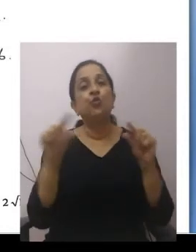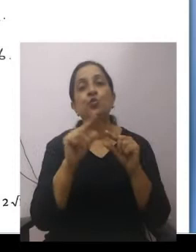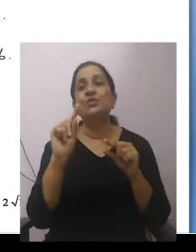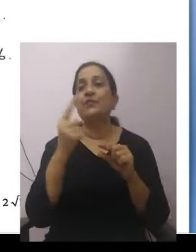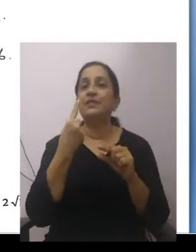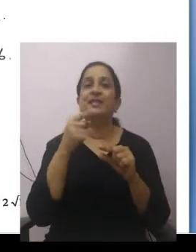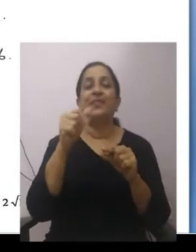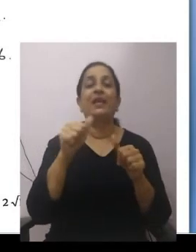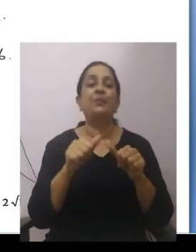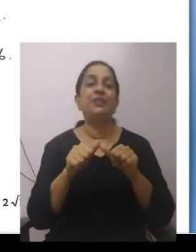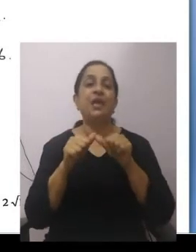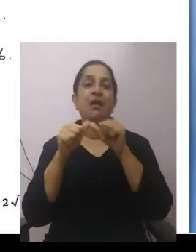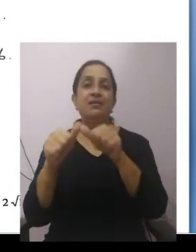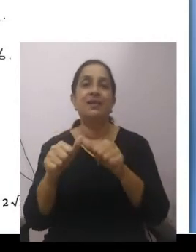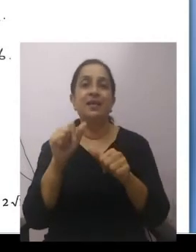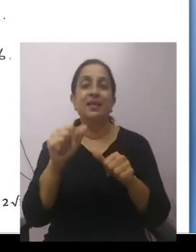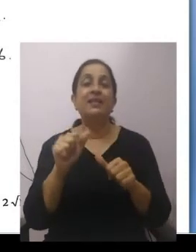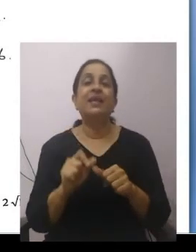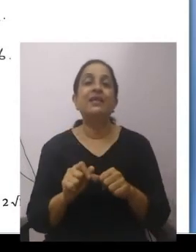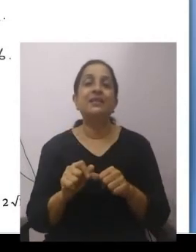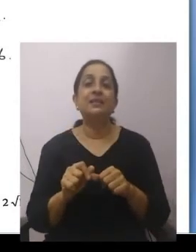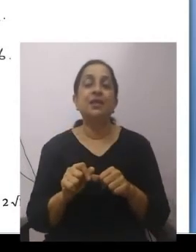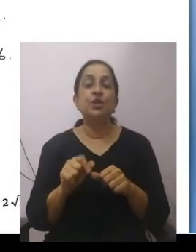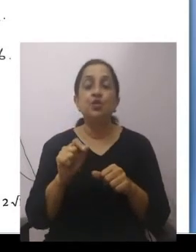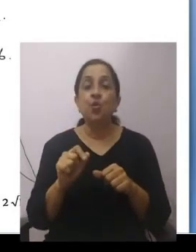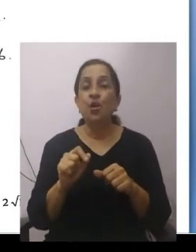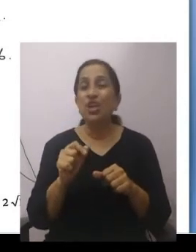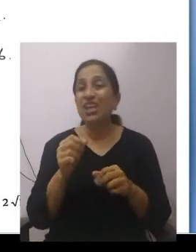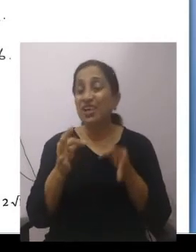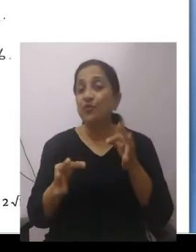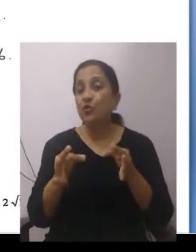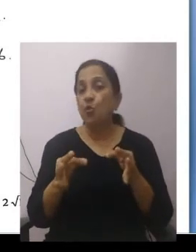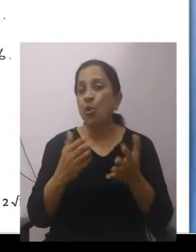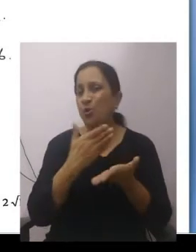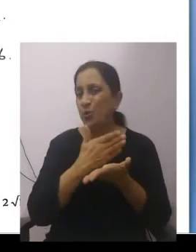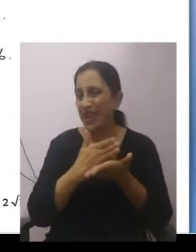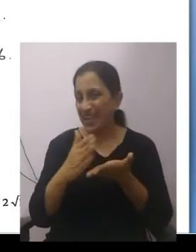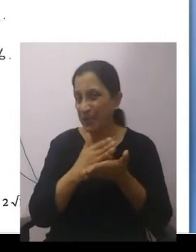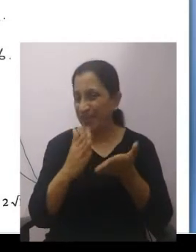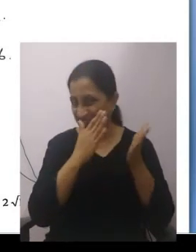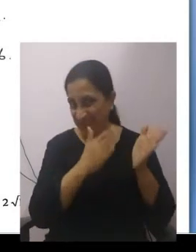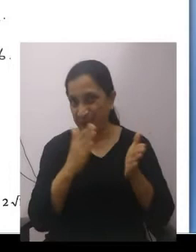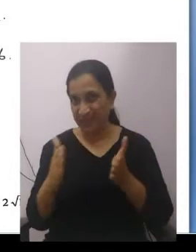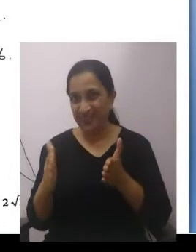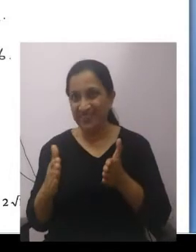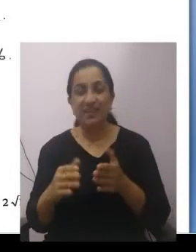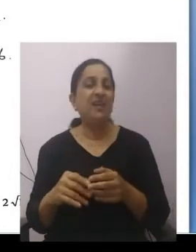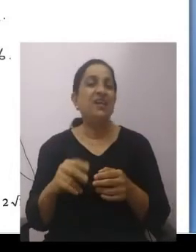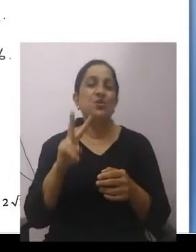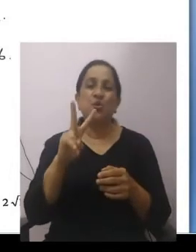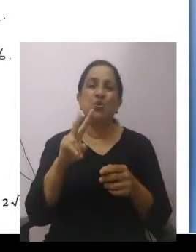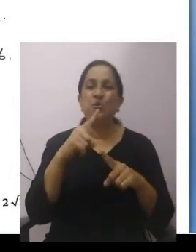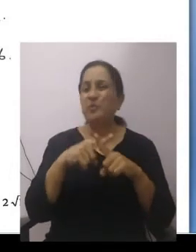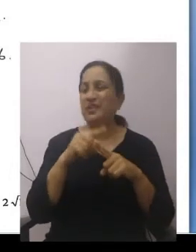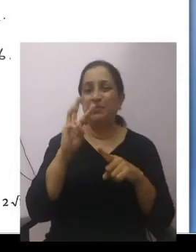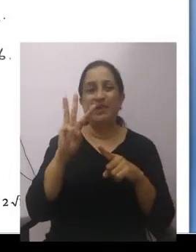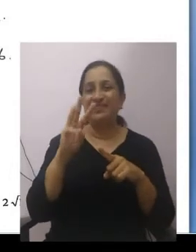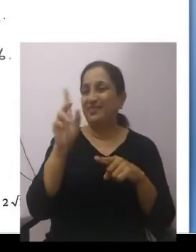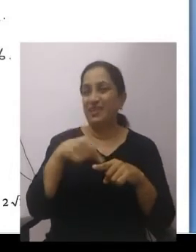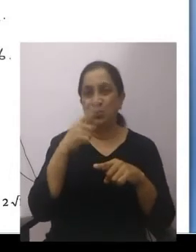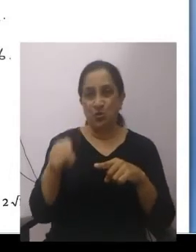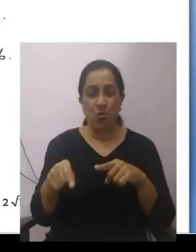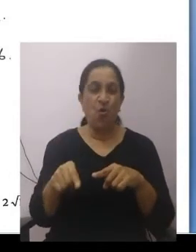Okay. Now when you follow method of elimination, obviously it can't be 2 by 3. This is not